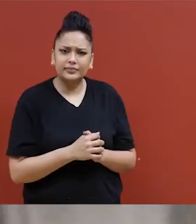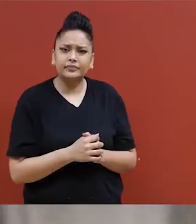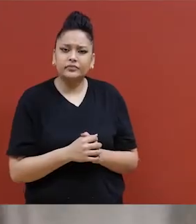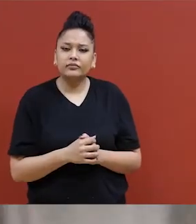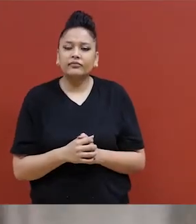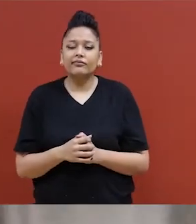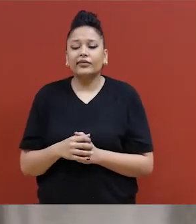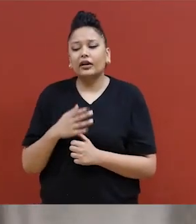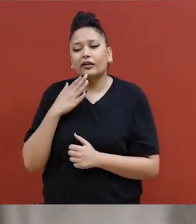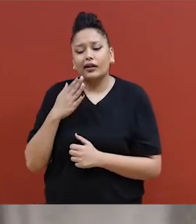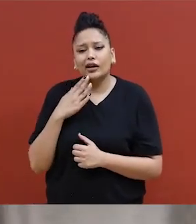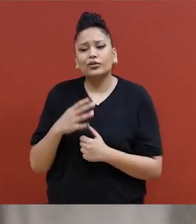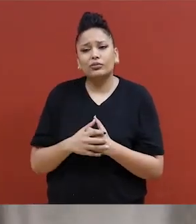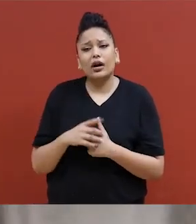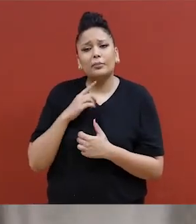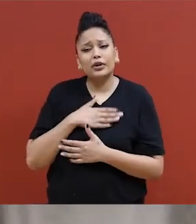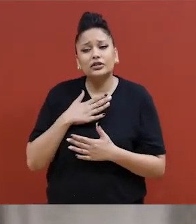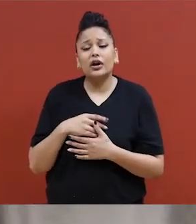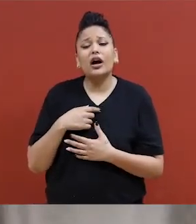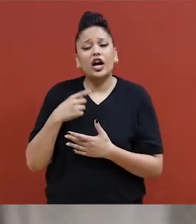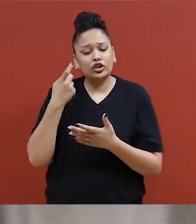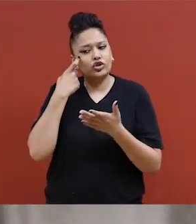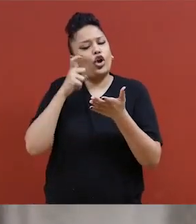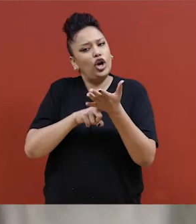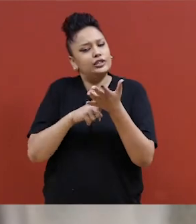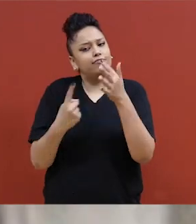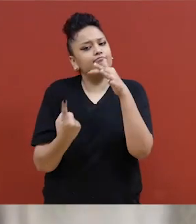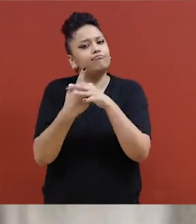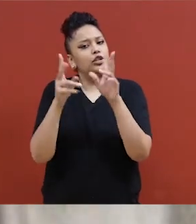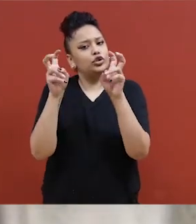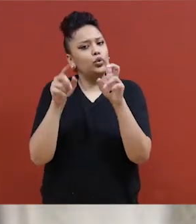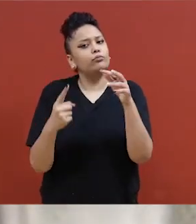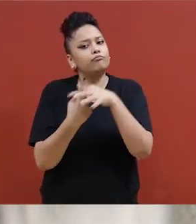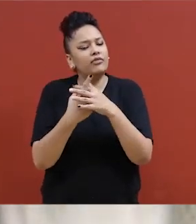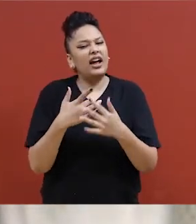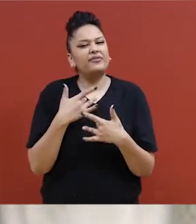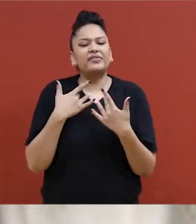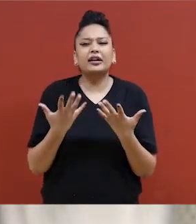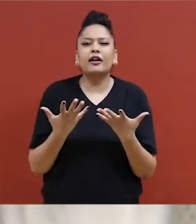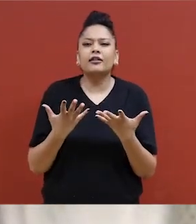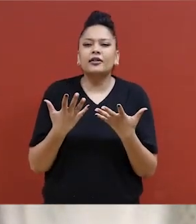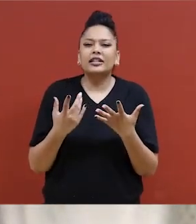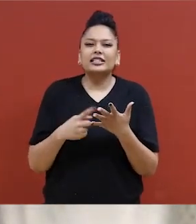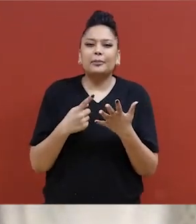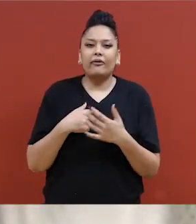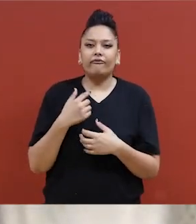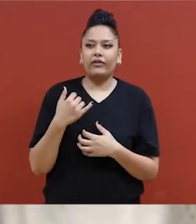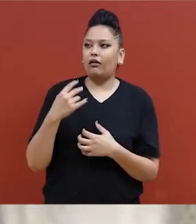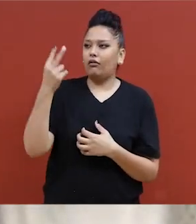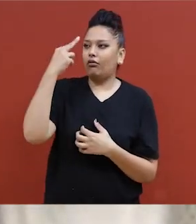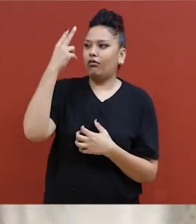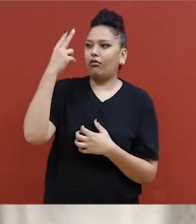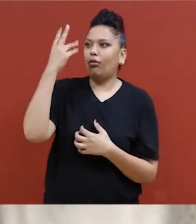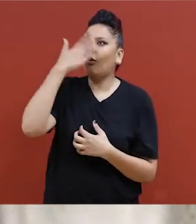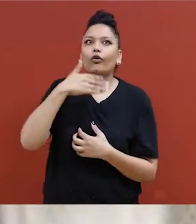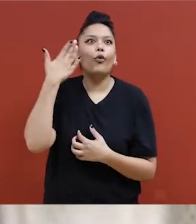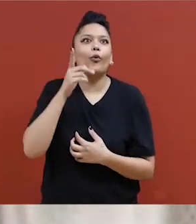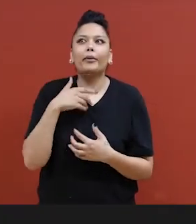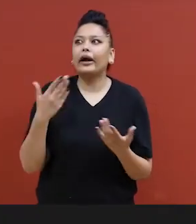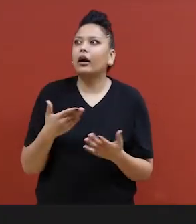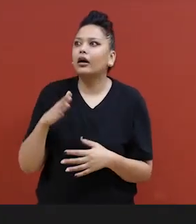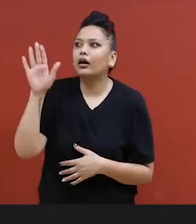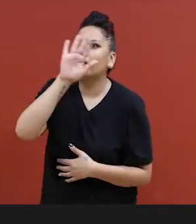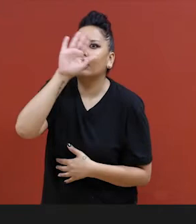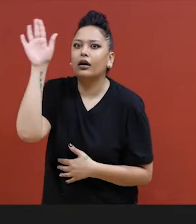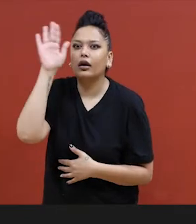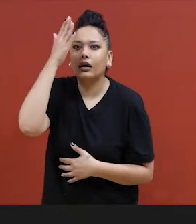hear that. Thank you. I appreciate the acknowledgement of that, because I feel like sometimes I'm invisible when I feel that way. So. You're not